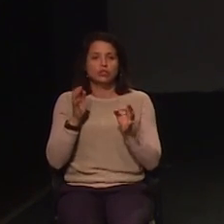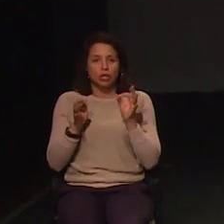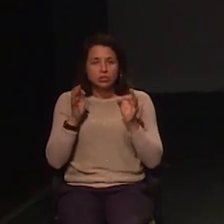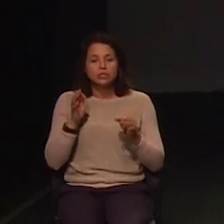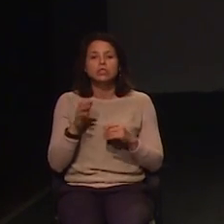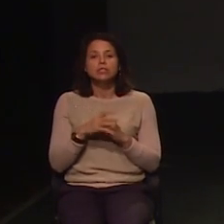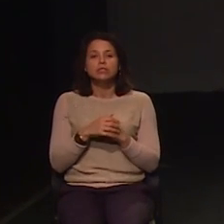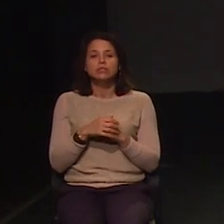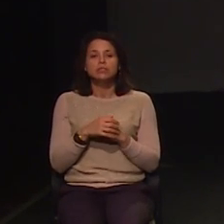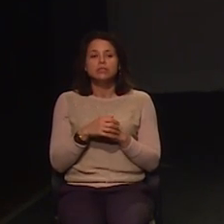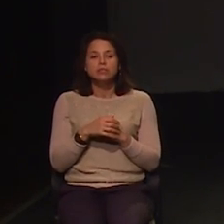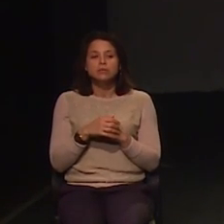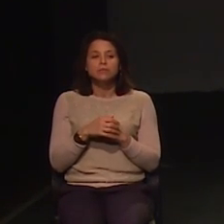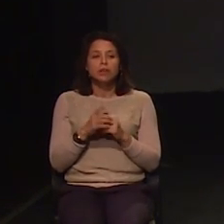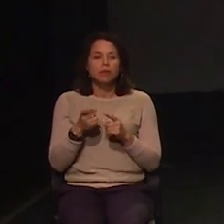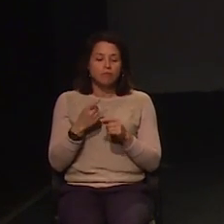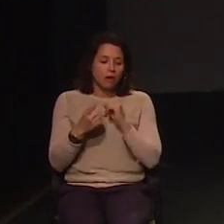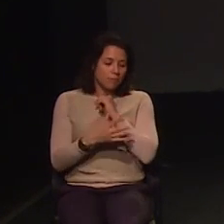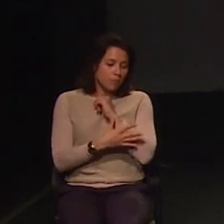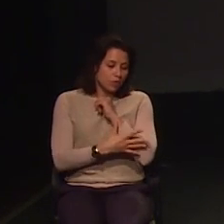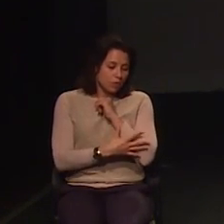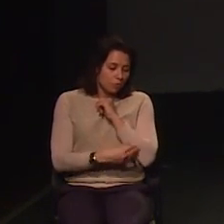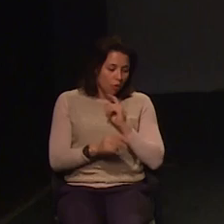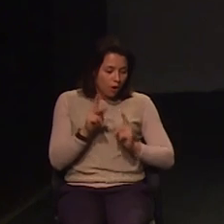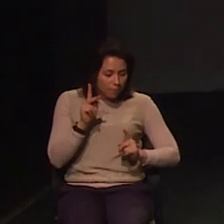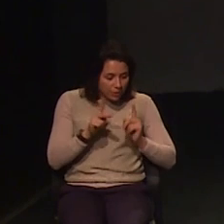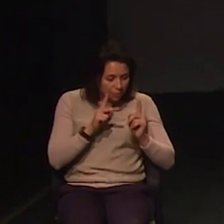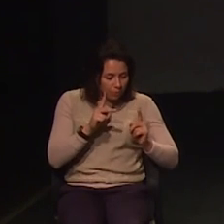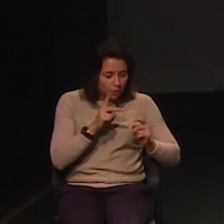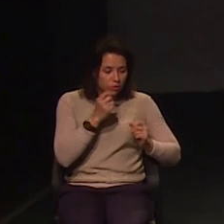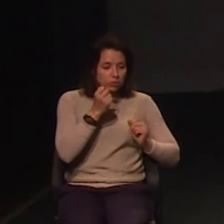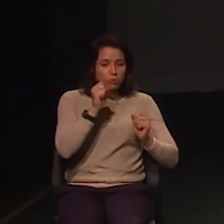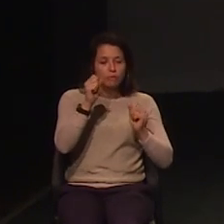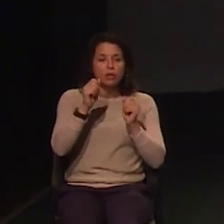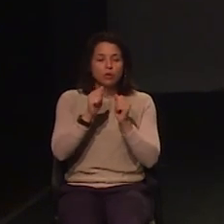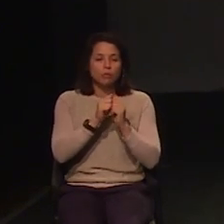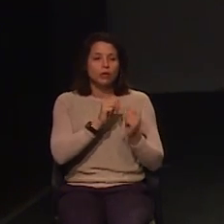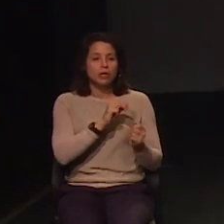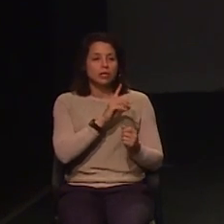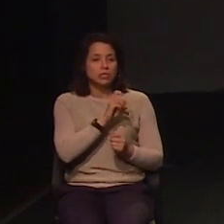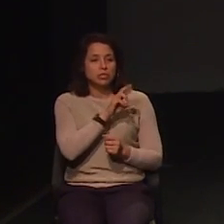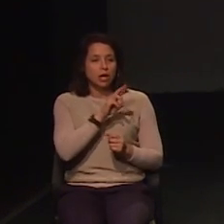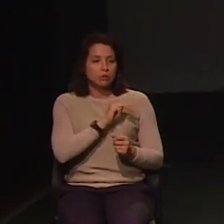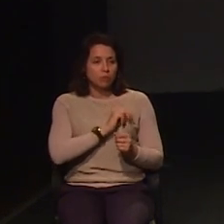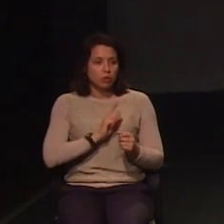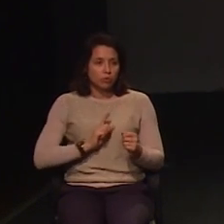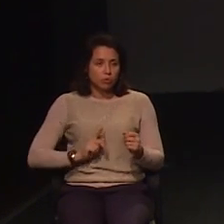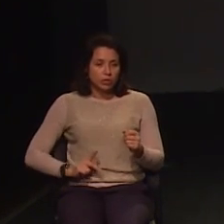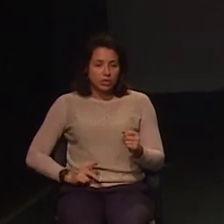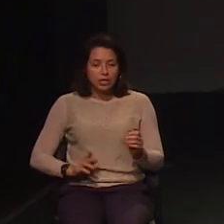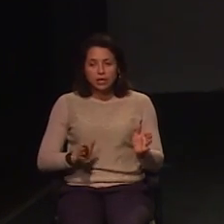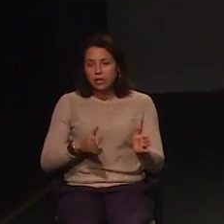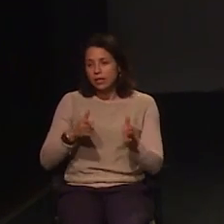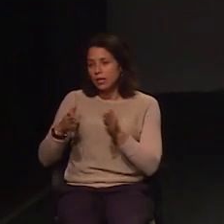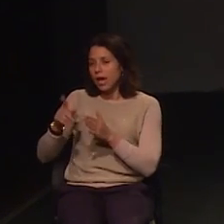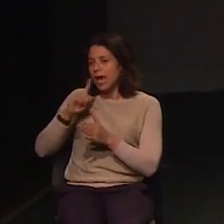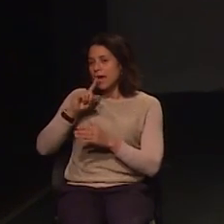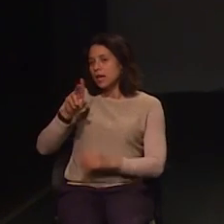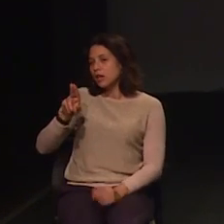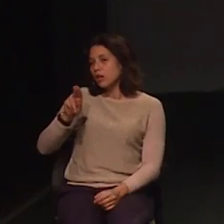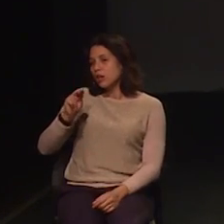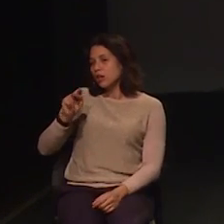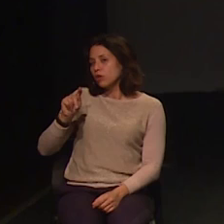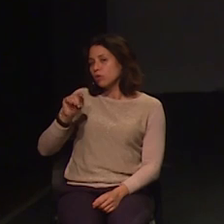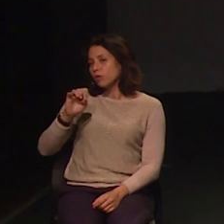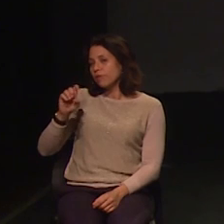Paulo Freire, the Poor People's Movement, with Dr. King and Fred Hampton and Unify Chicago, as a way to look at